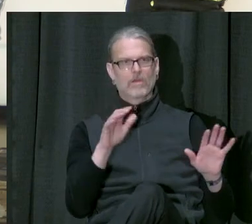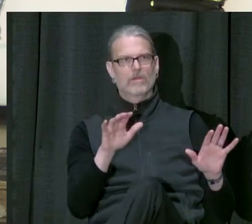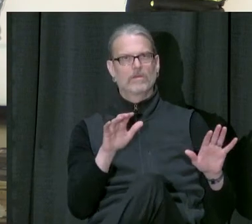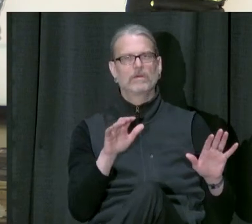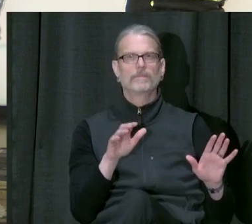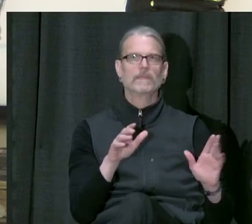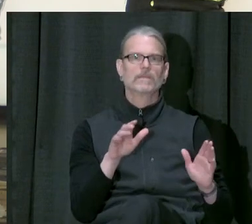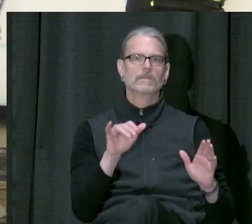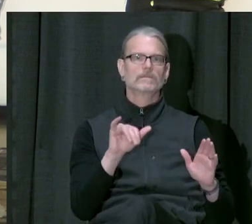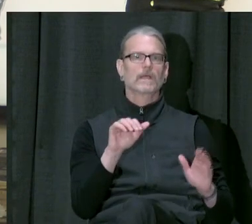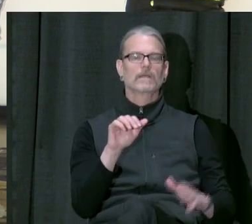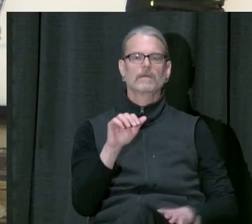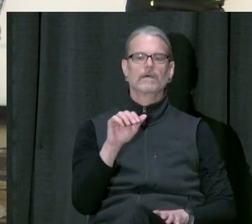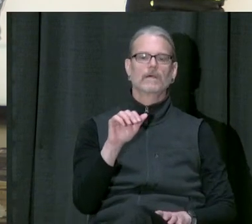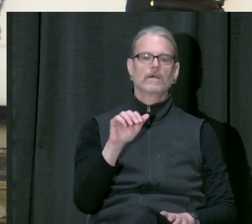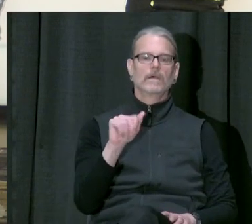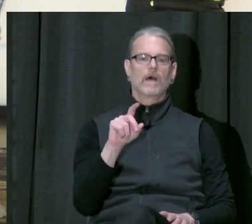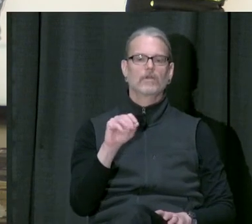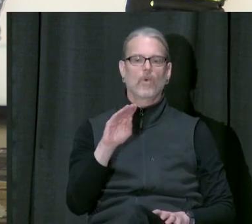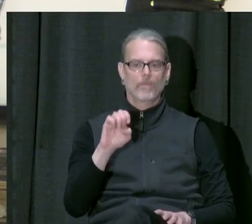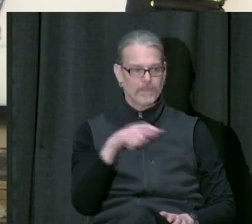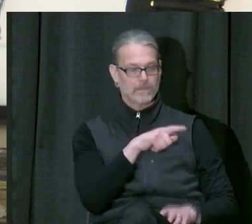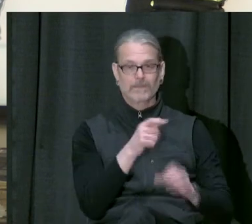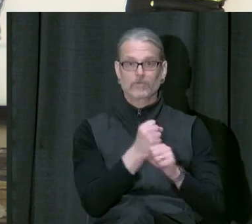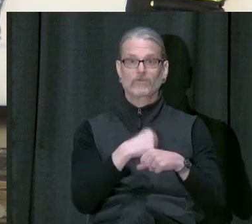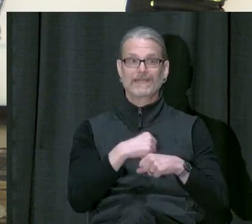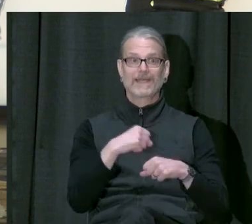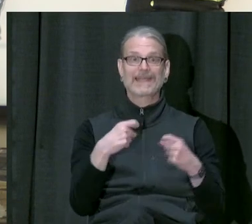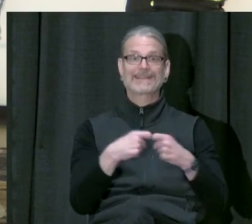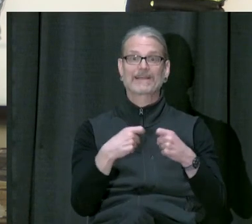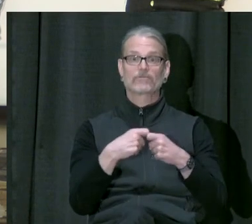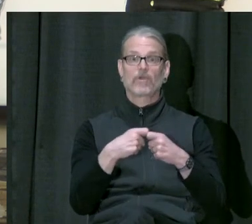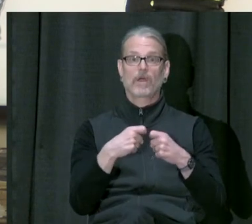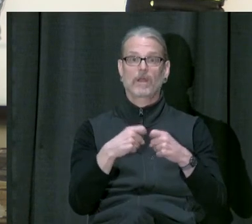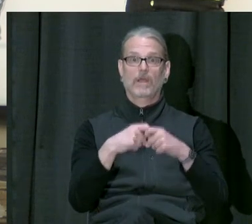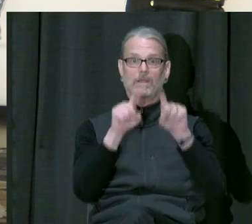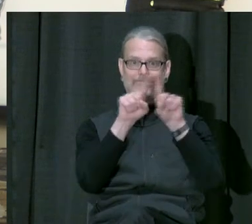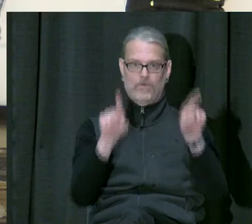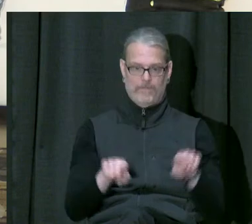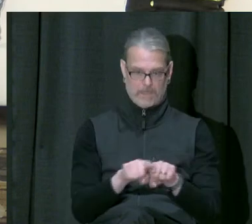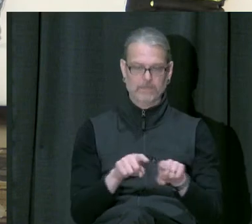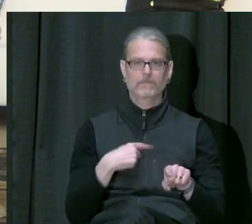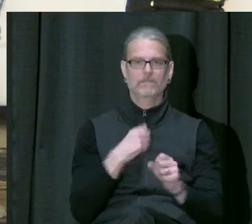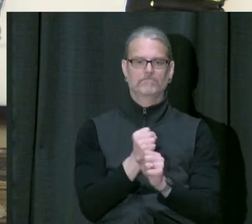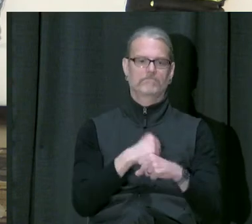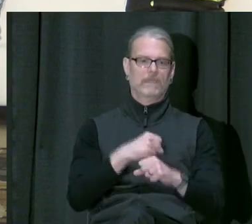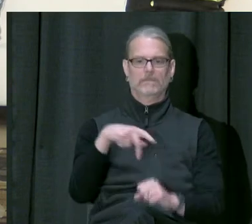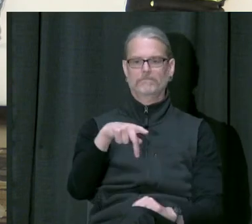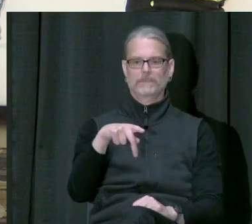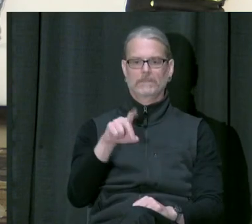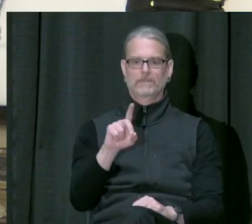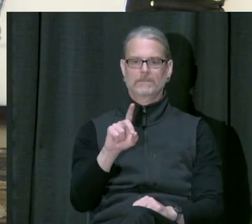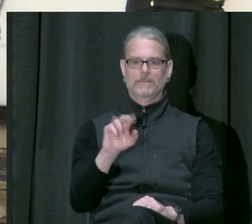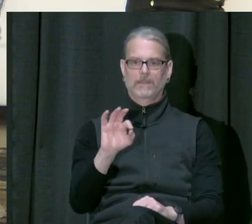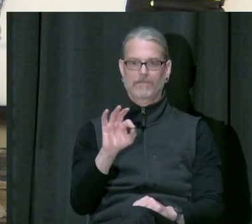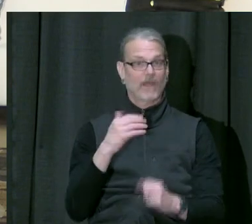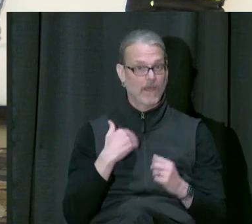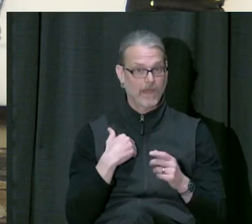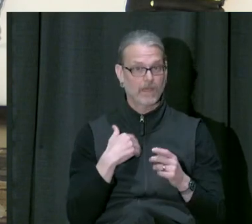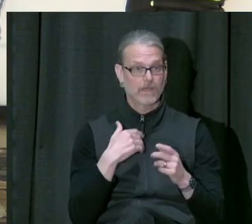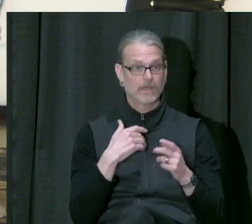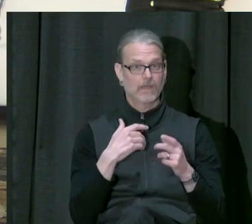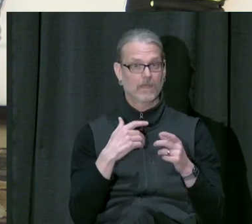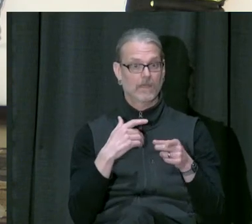right? They created a document, electronic document format. I create a PDF that has the